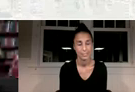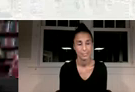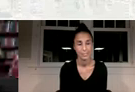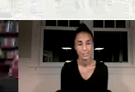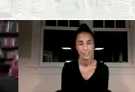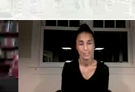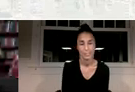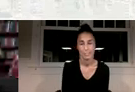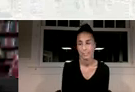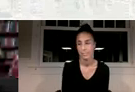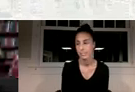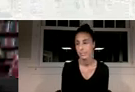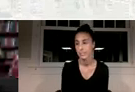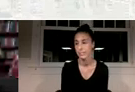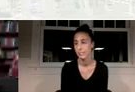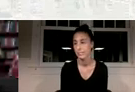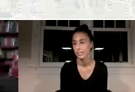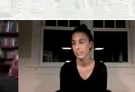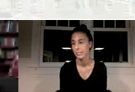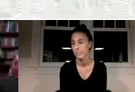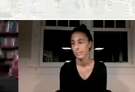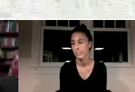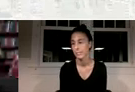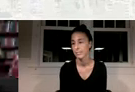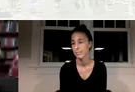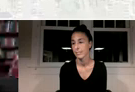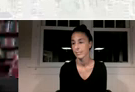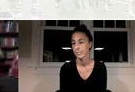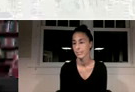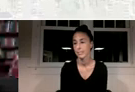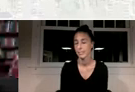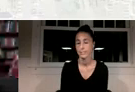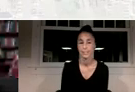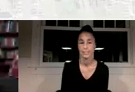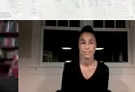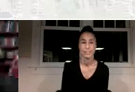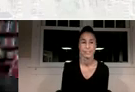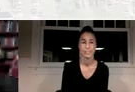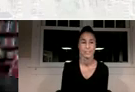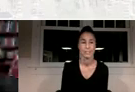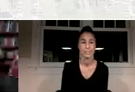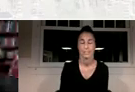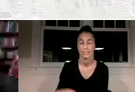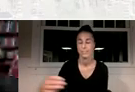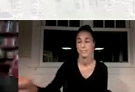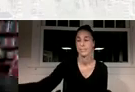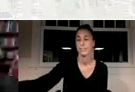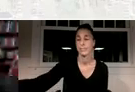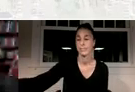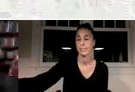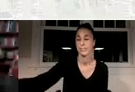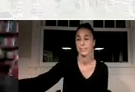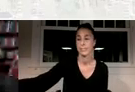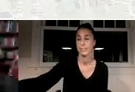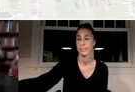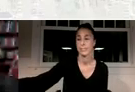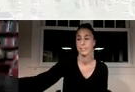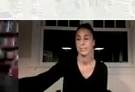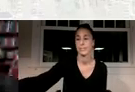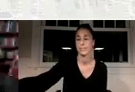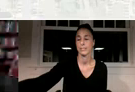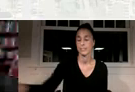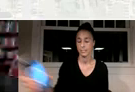site, they'd be located right on the park. We'd keep a right in, right out off of Chambridge Road, not ask for a traffic light given the distance to Germantown